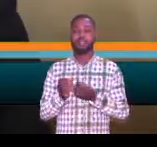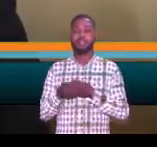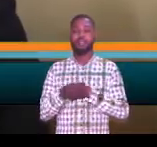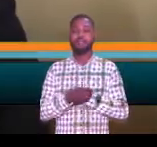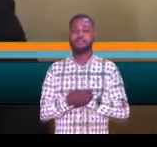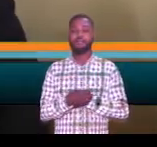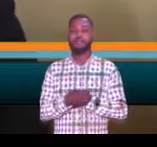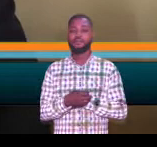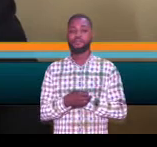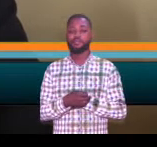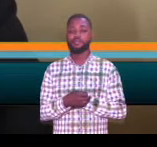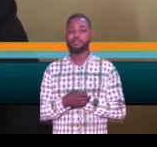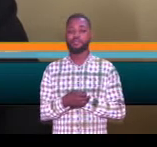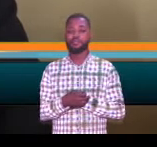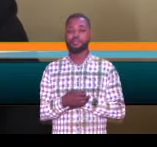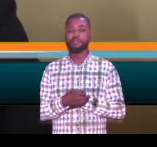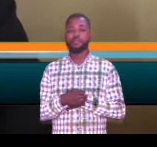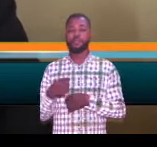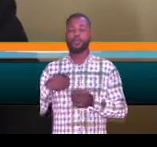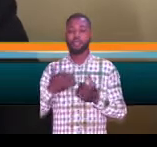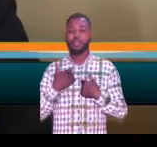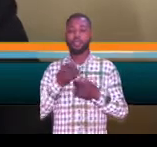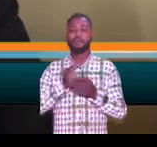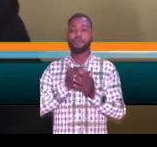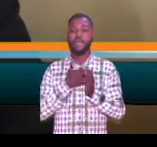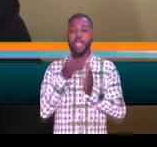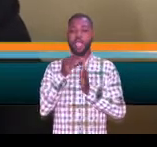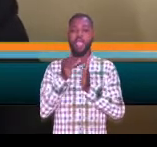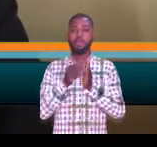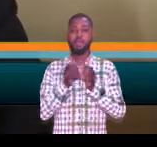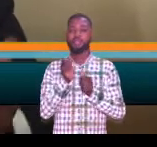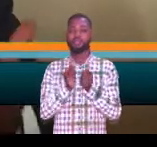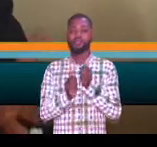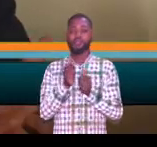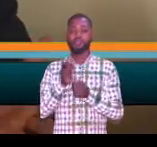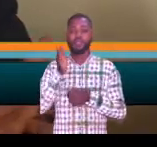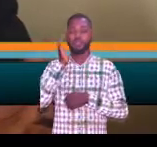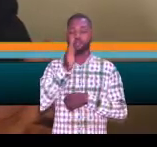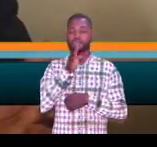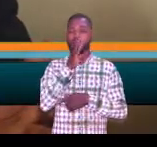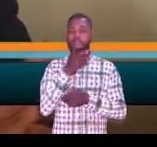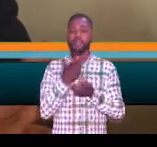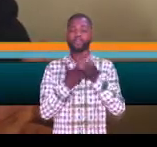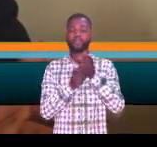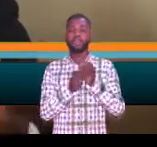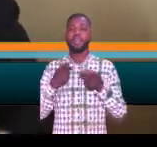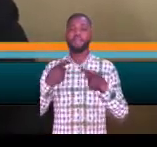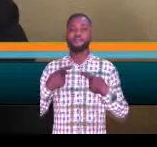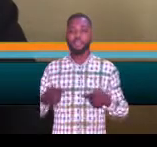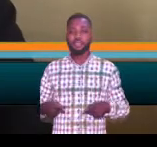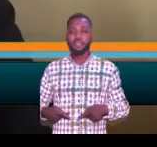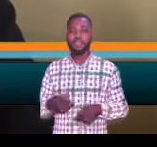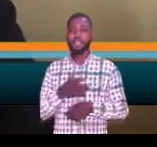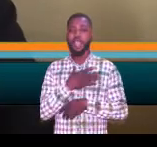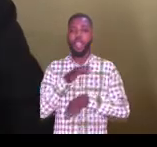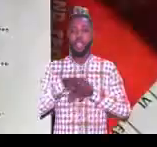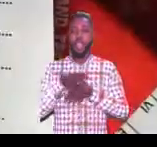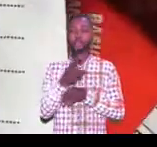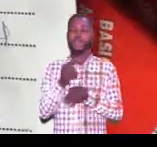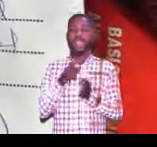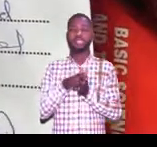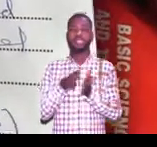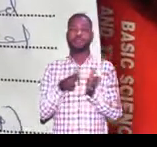results so that at the end of the day we have our list, which will be judged basically on